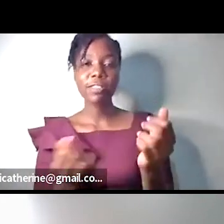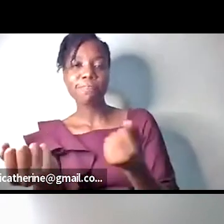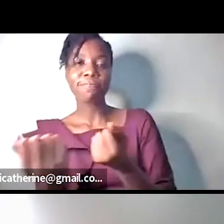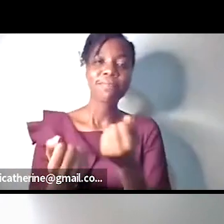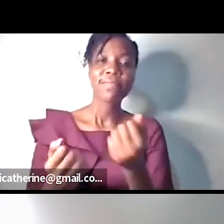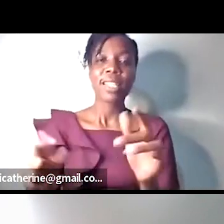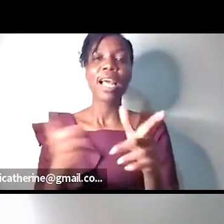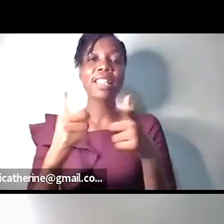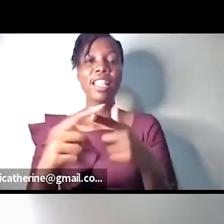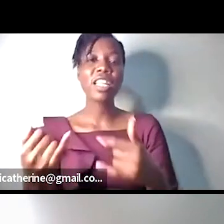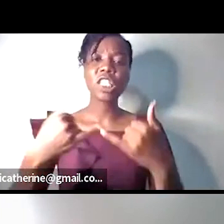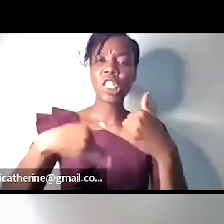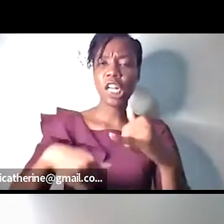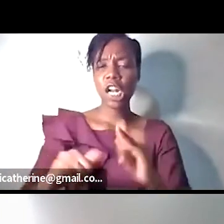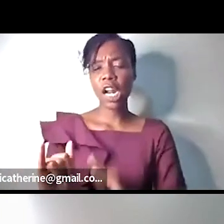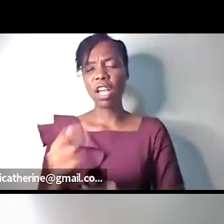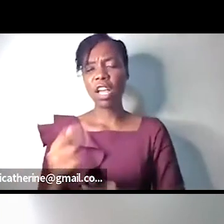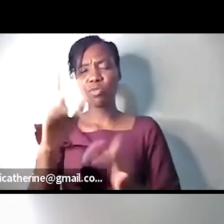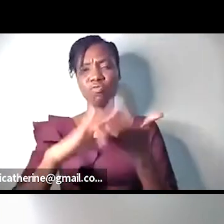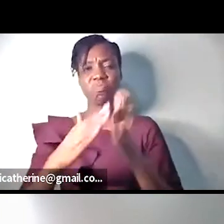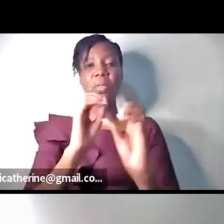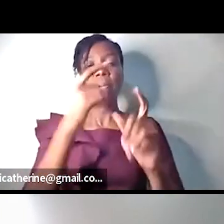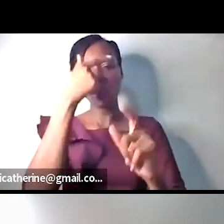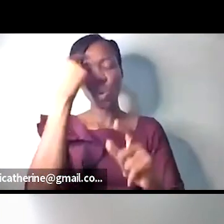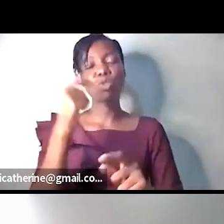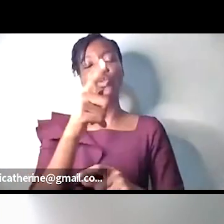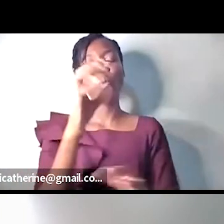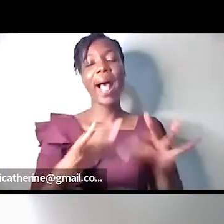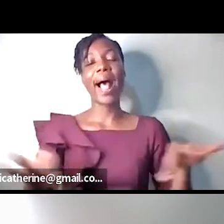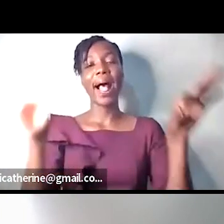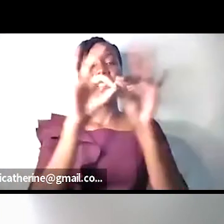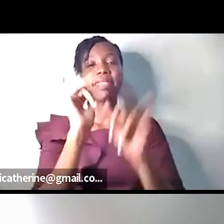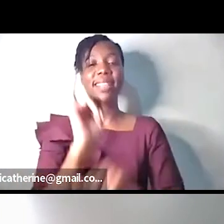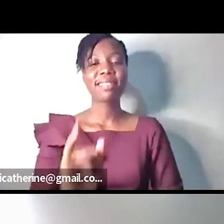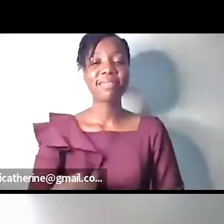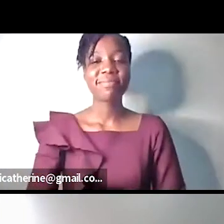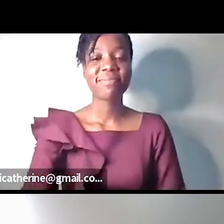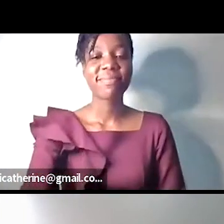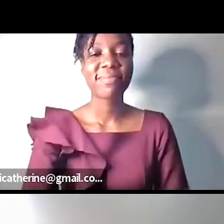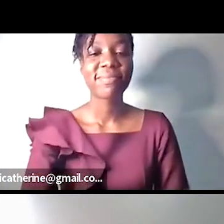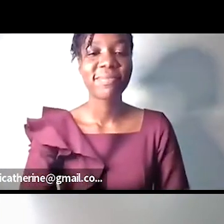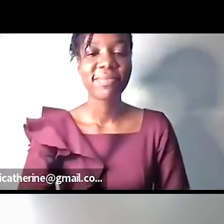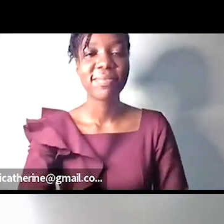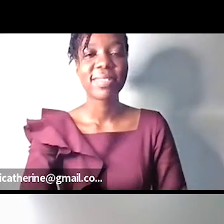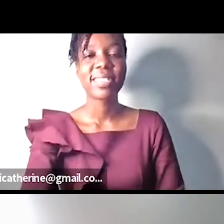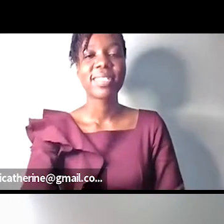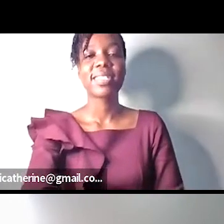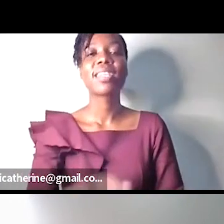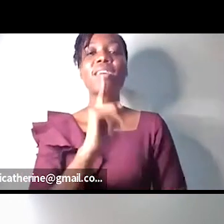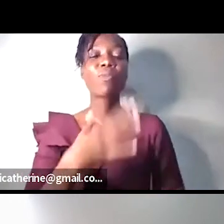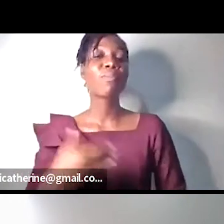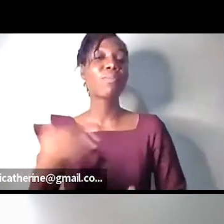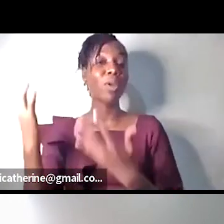thrive unapologetically because you deserve it. So I am taking our hashtag today is